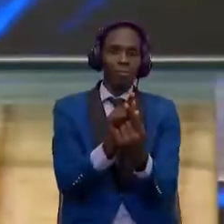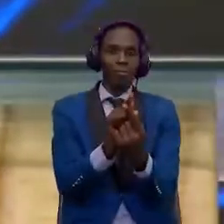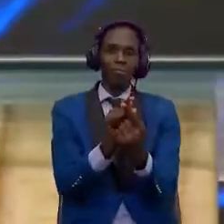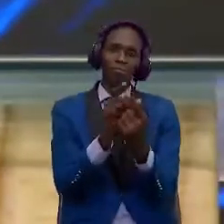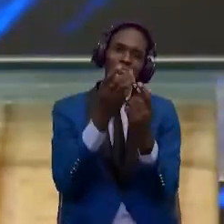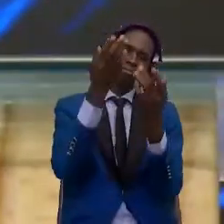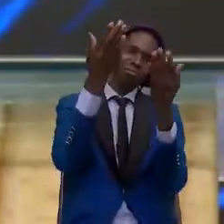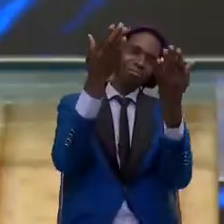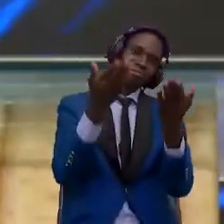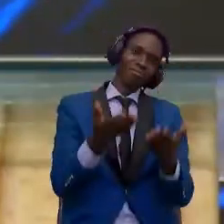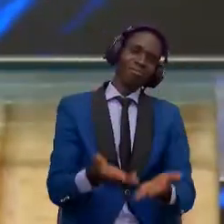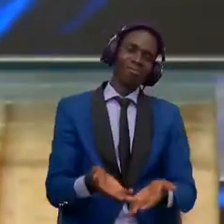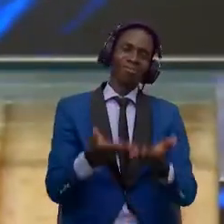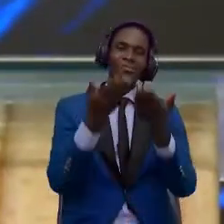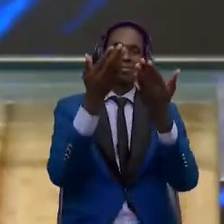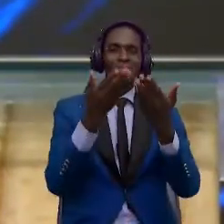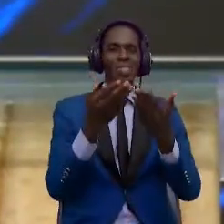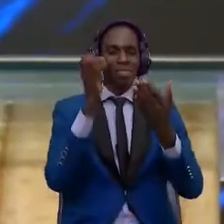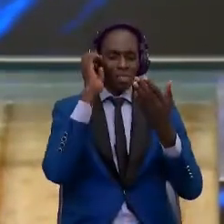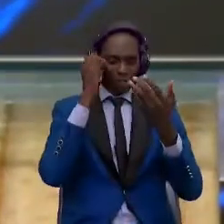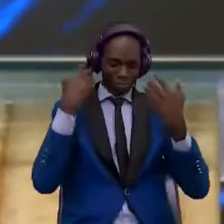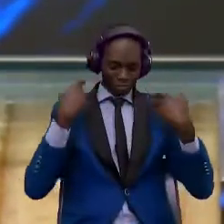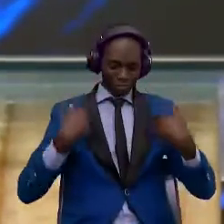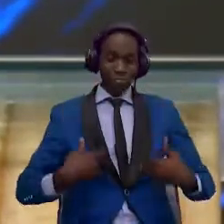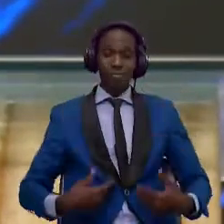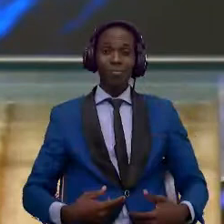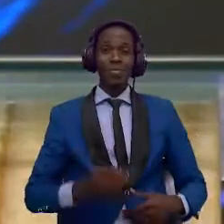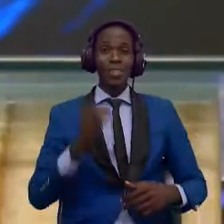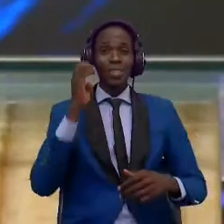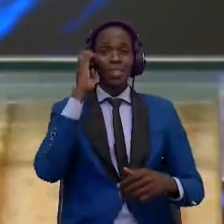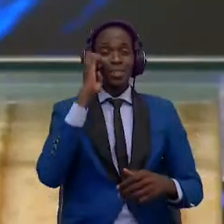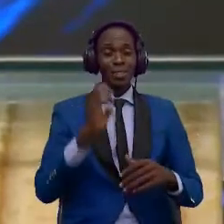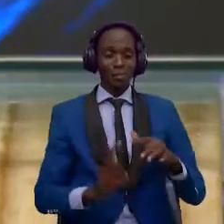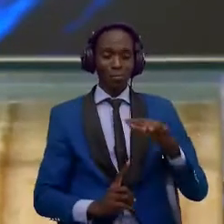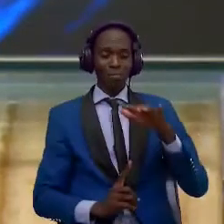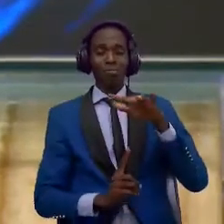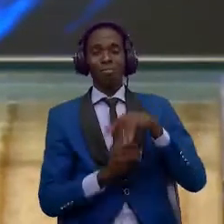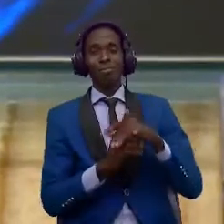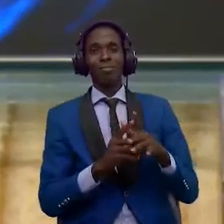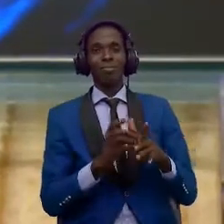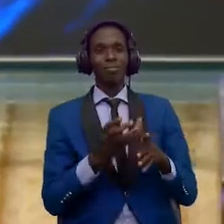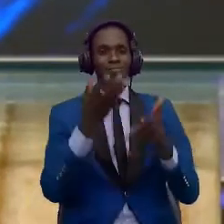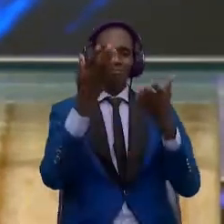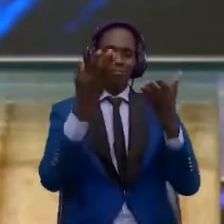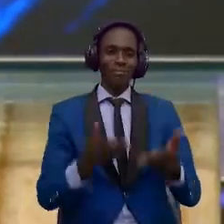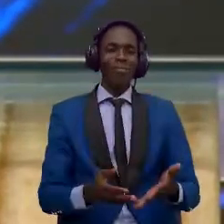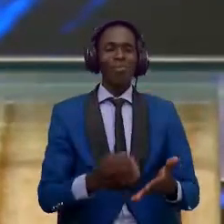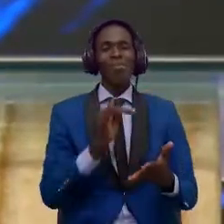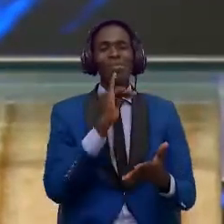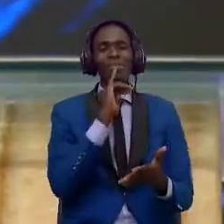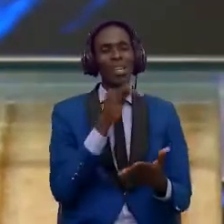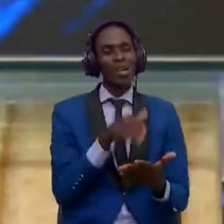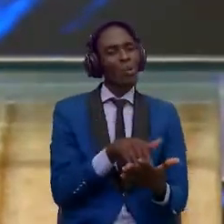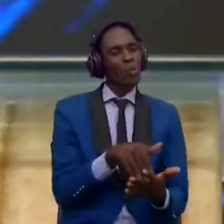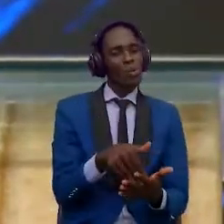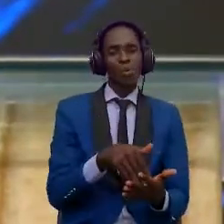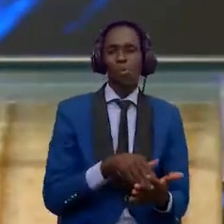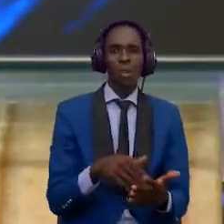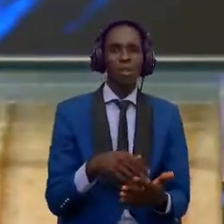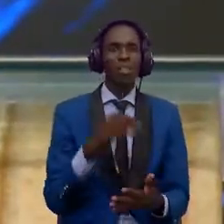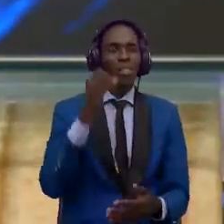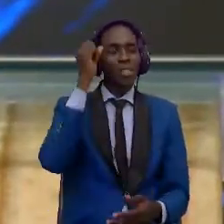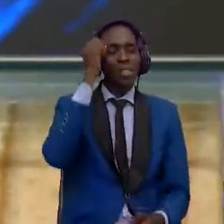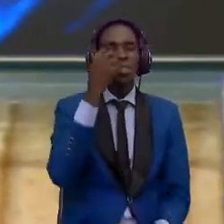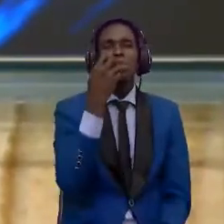his appearance, his posture, his presence is weak and his